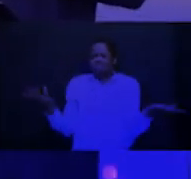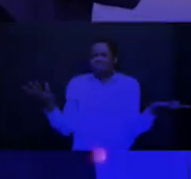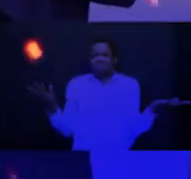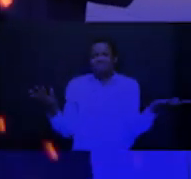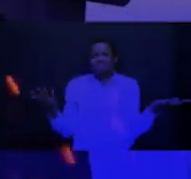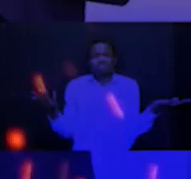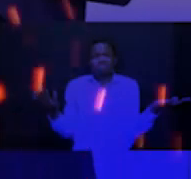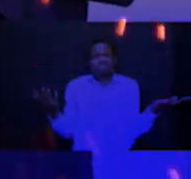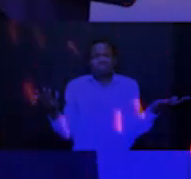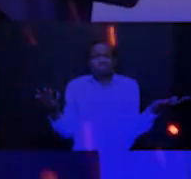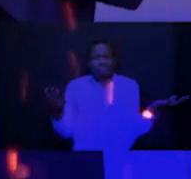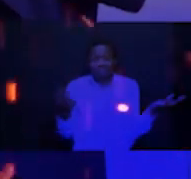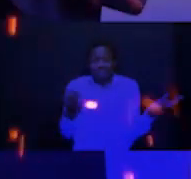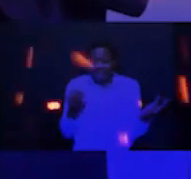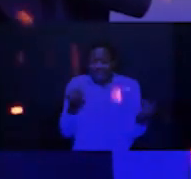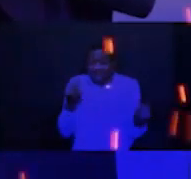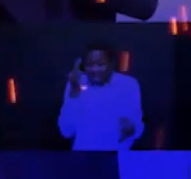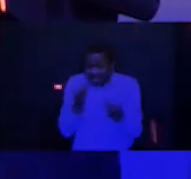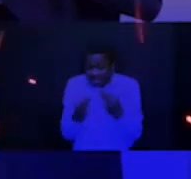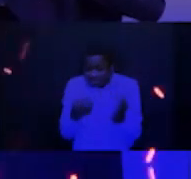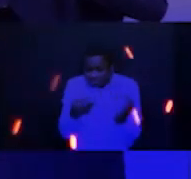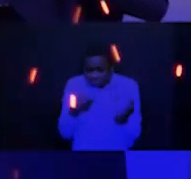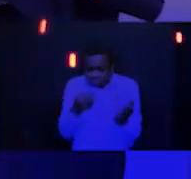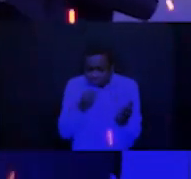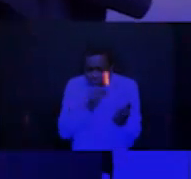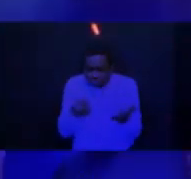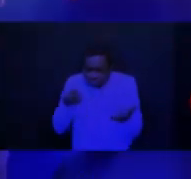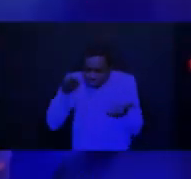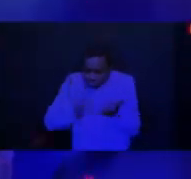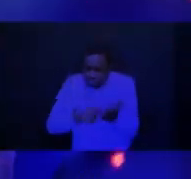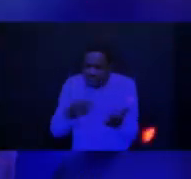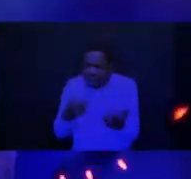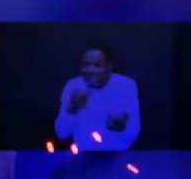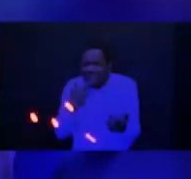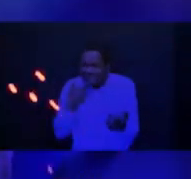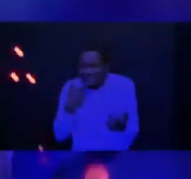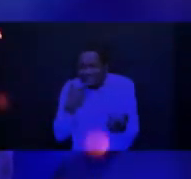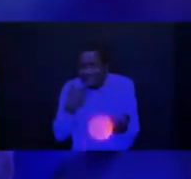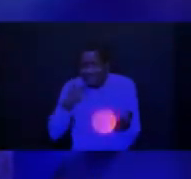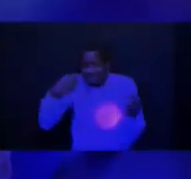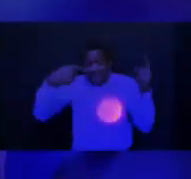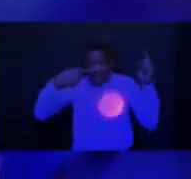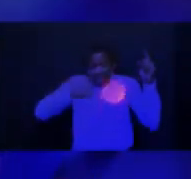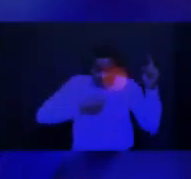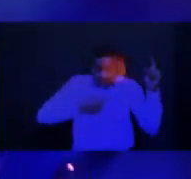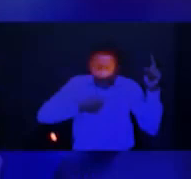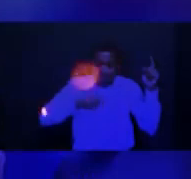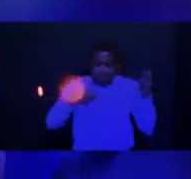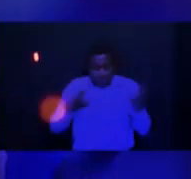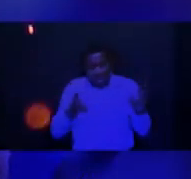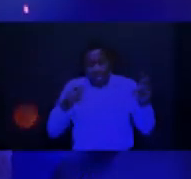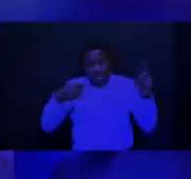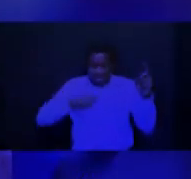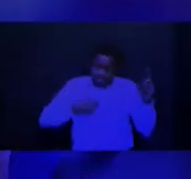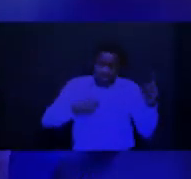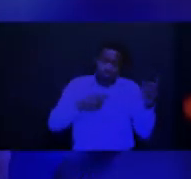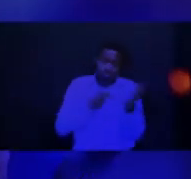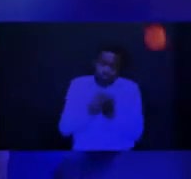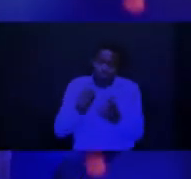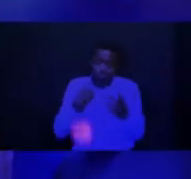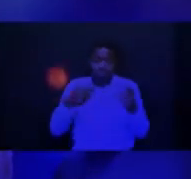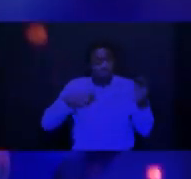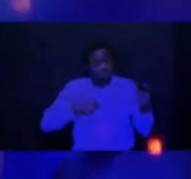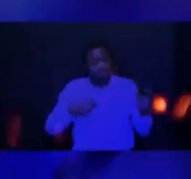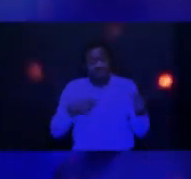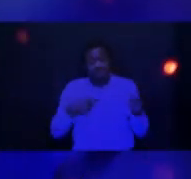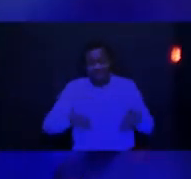if you make a statement like this, either you are a lunatic or you know what you